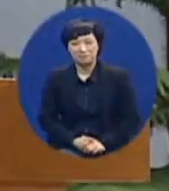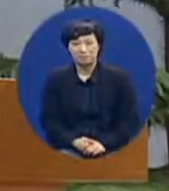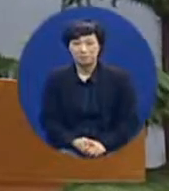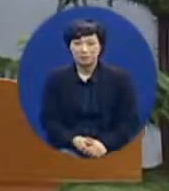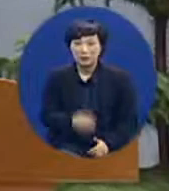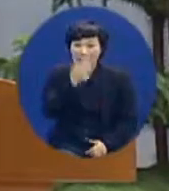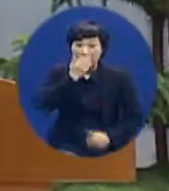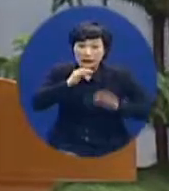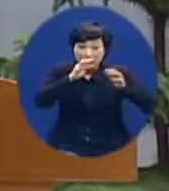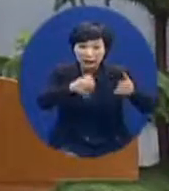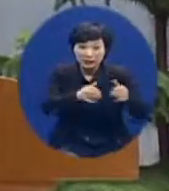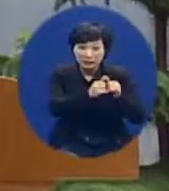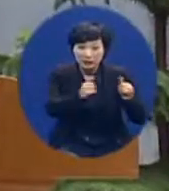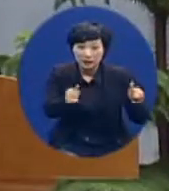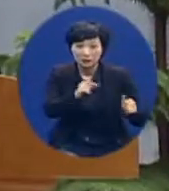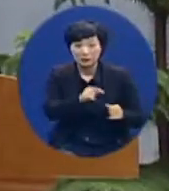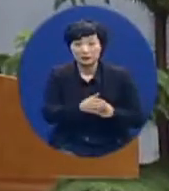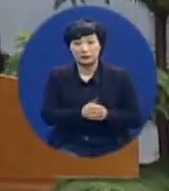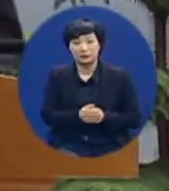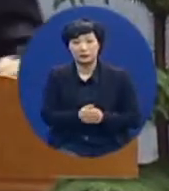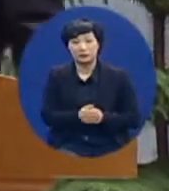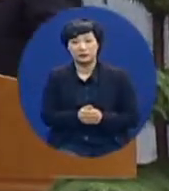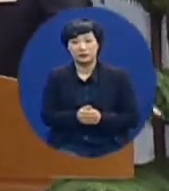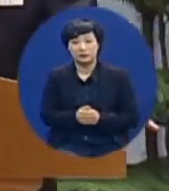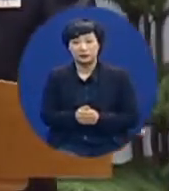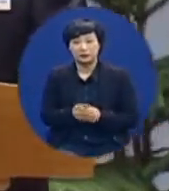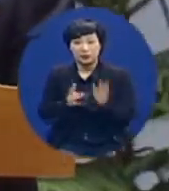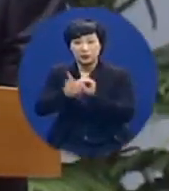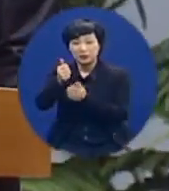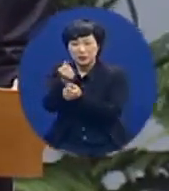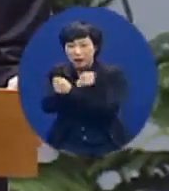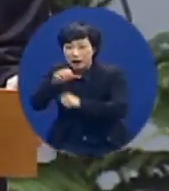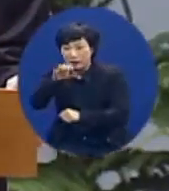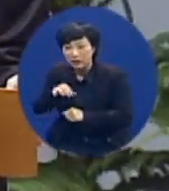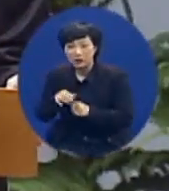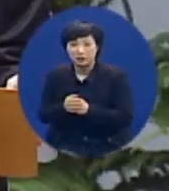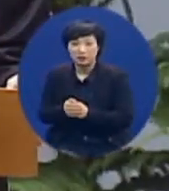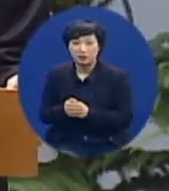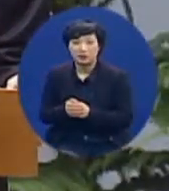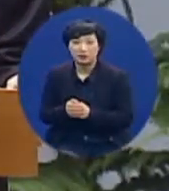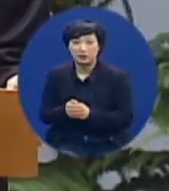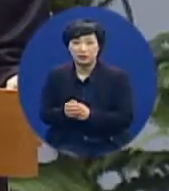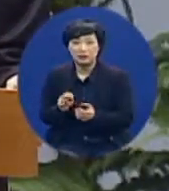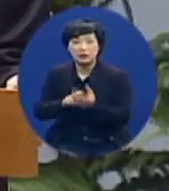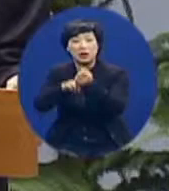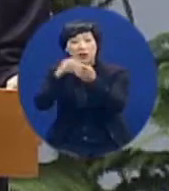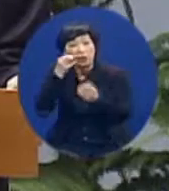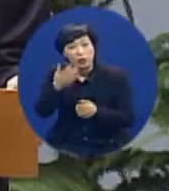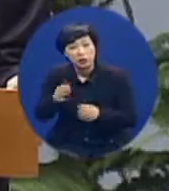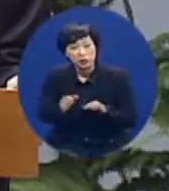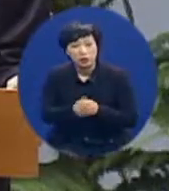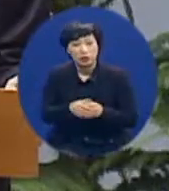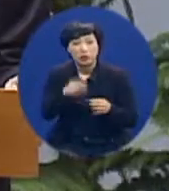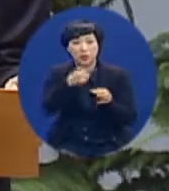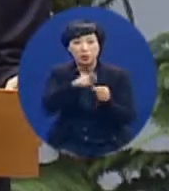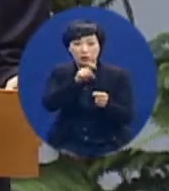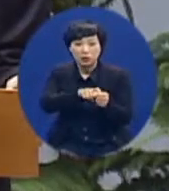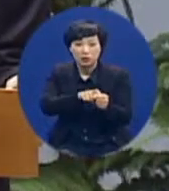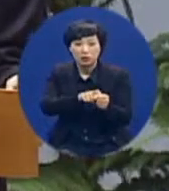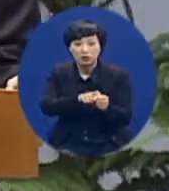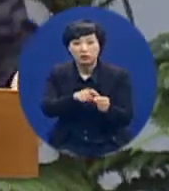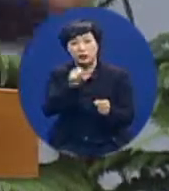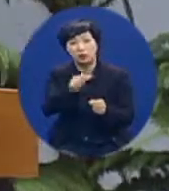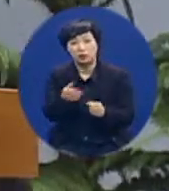Jesus fed 5,000 with two fish and five loaves of bread in the wilderness. Then